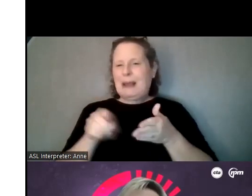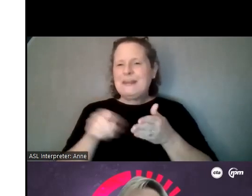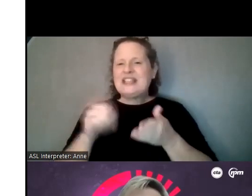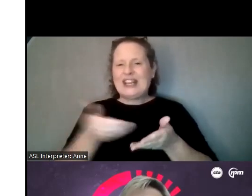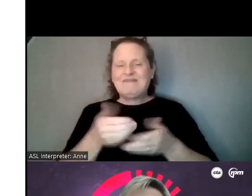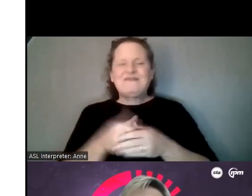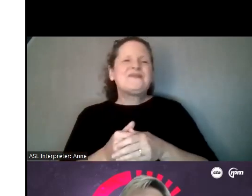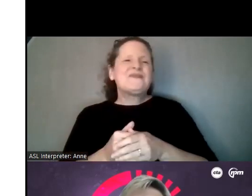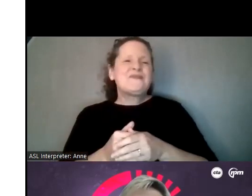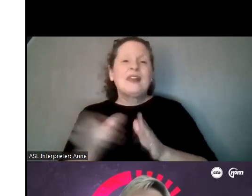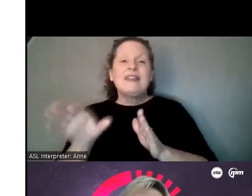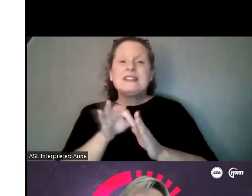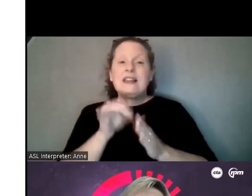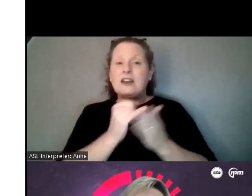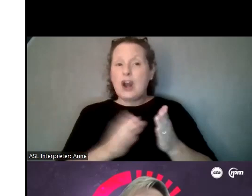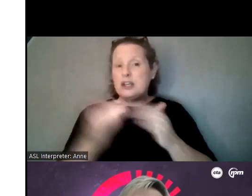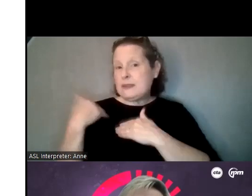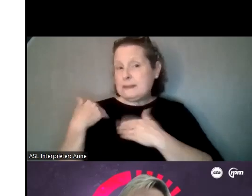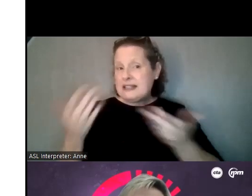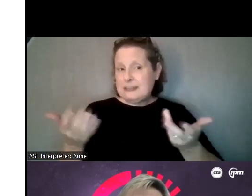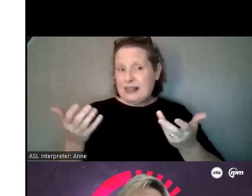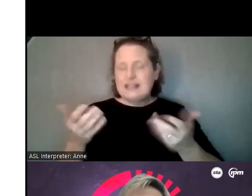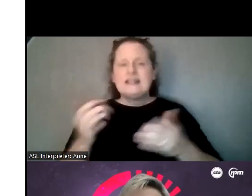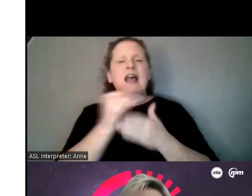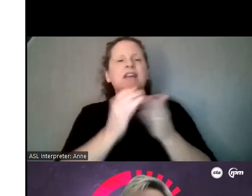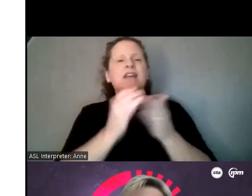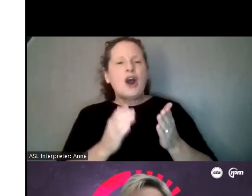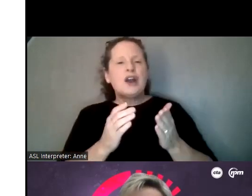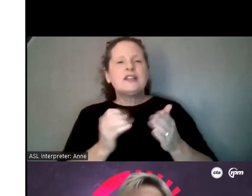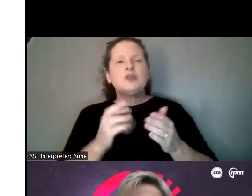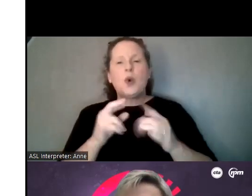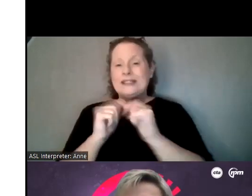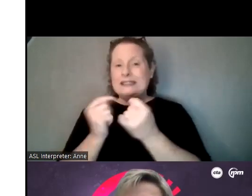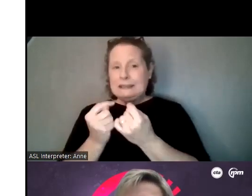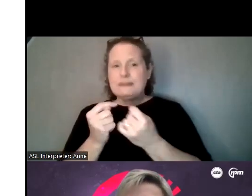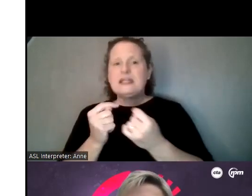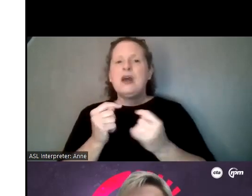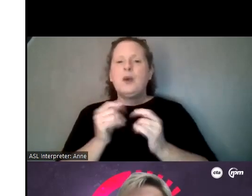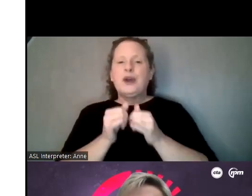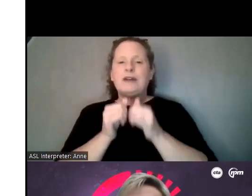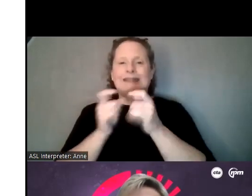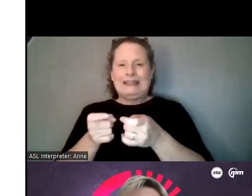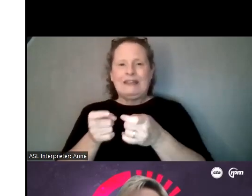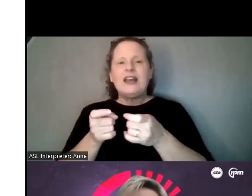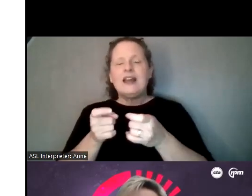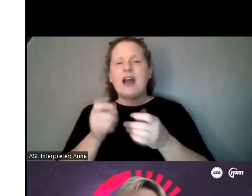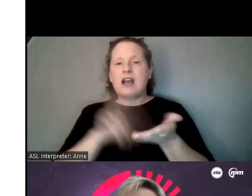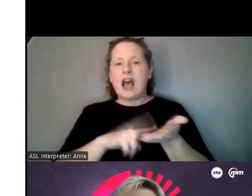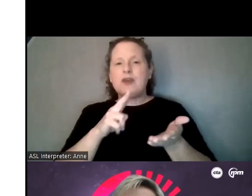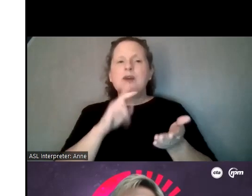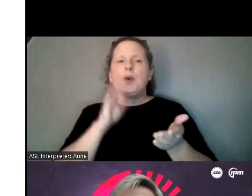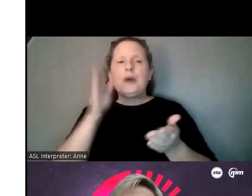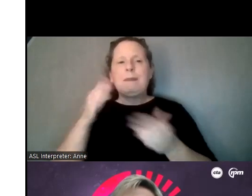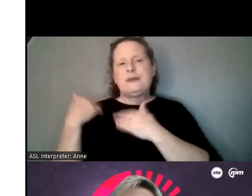The selected artist responsibilities. The artist or artist teams awarded a contract will be responsible to collaborate